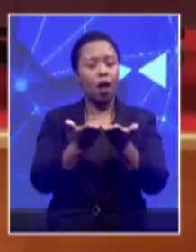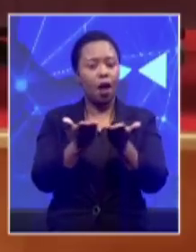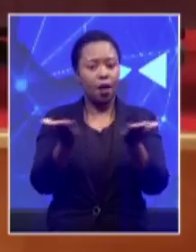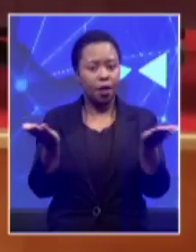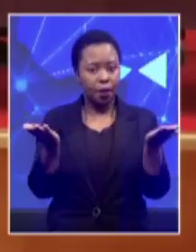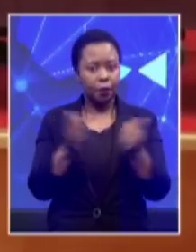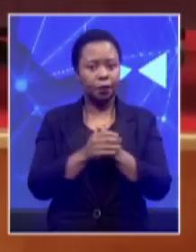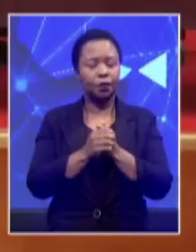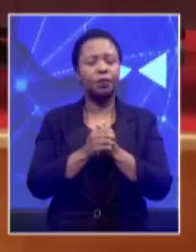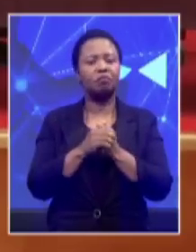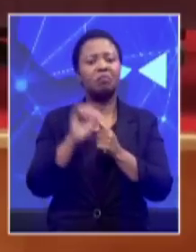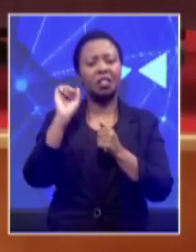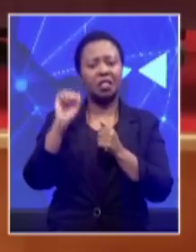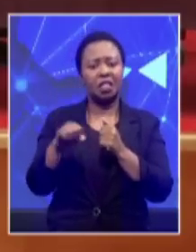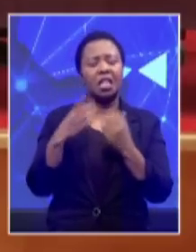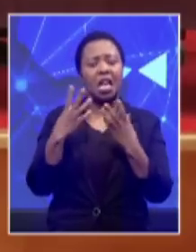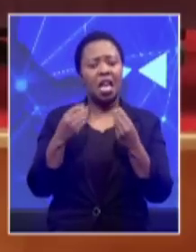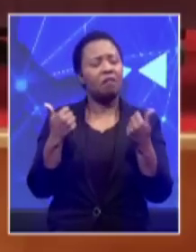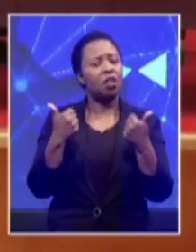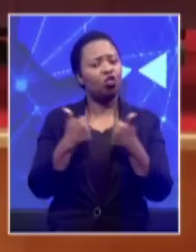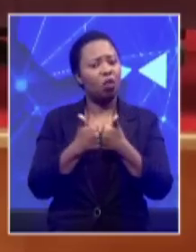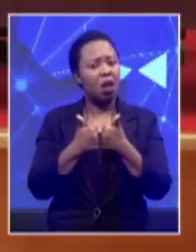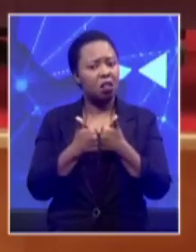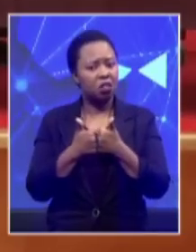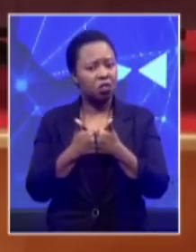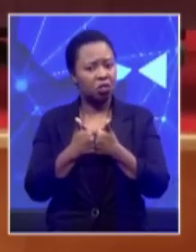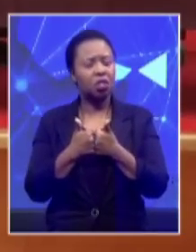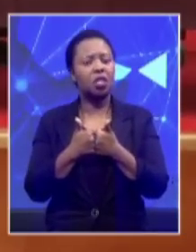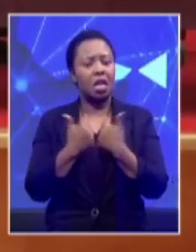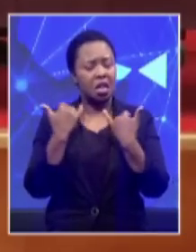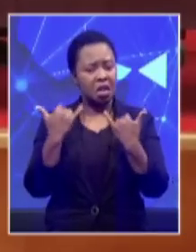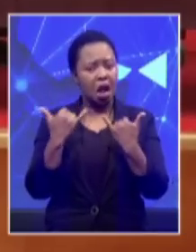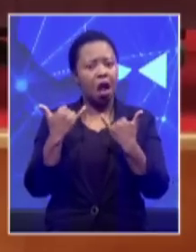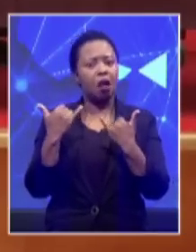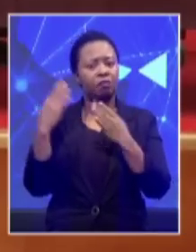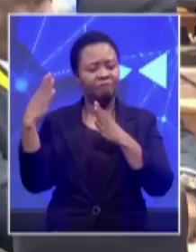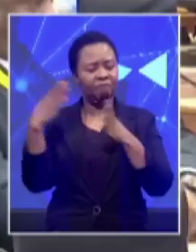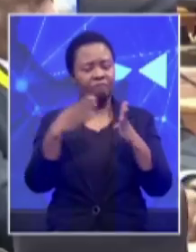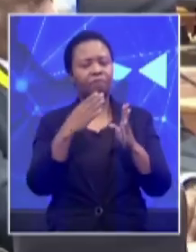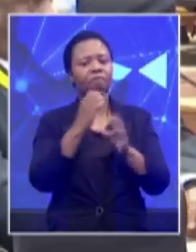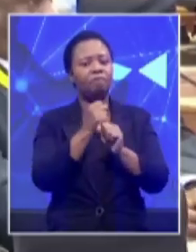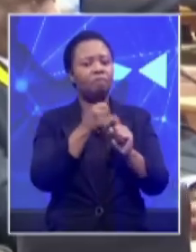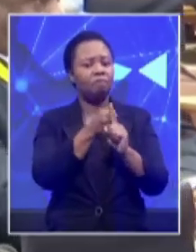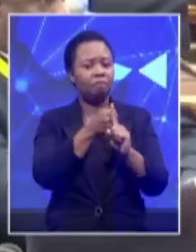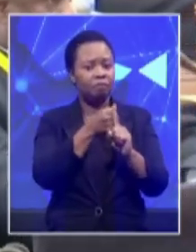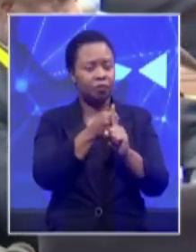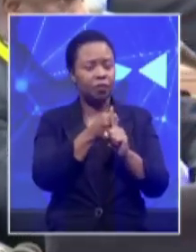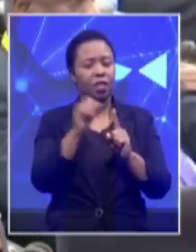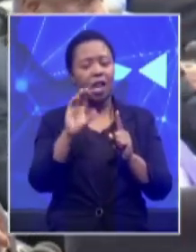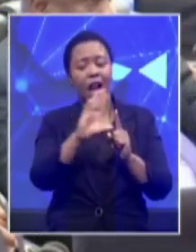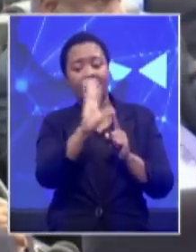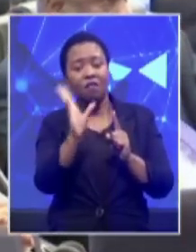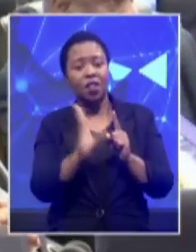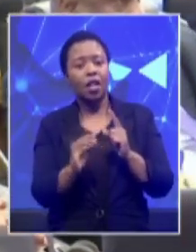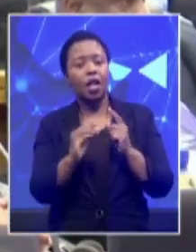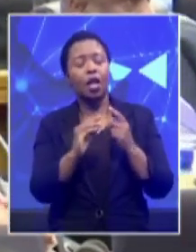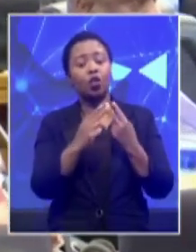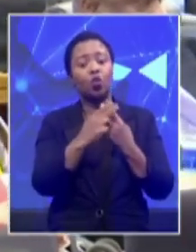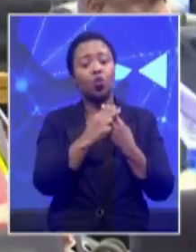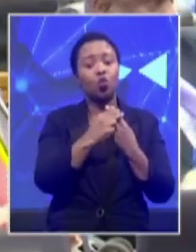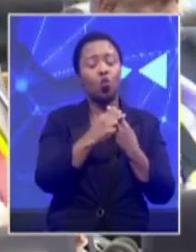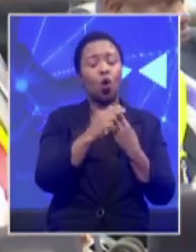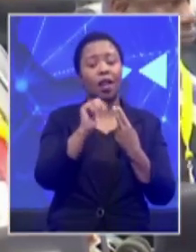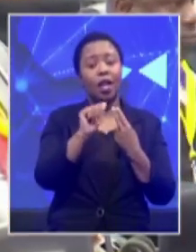these huge challenges and to go for general mobilization. And African Union cannot have the